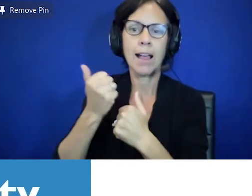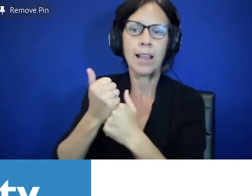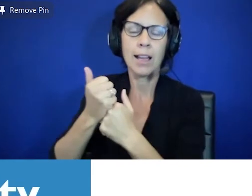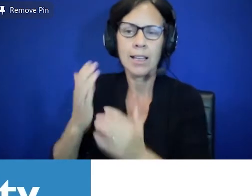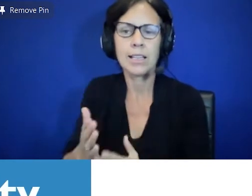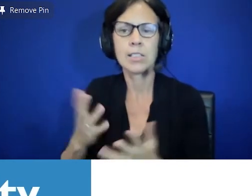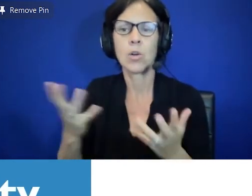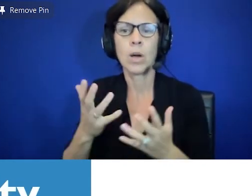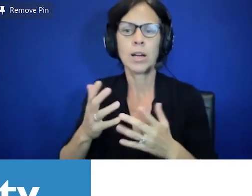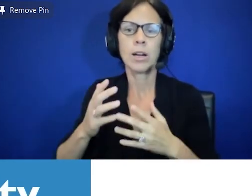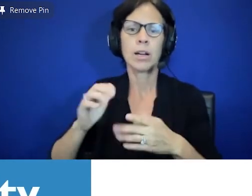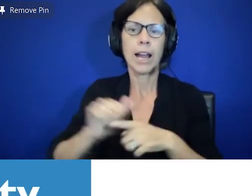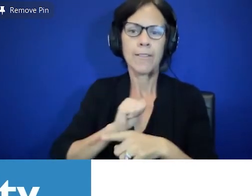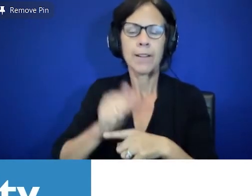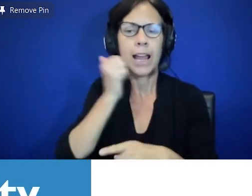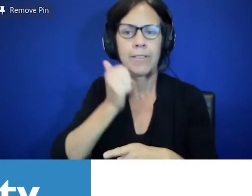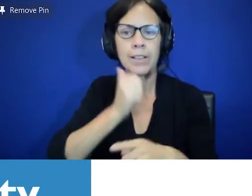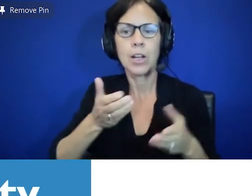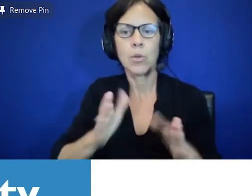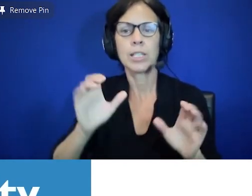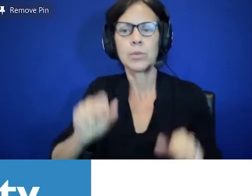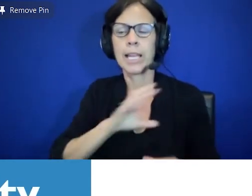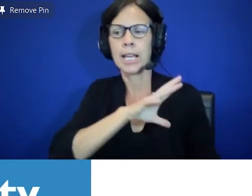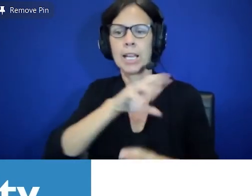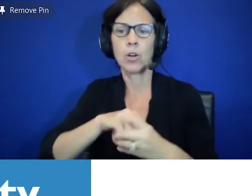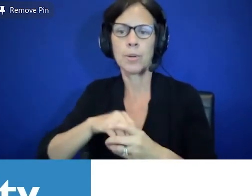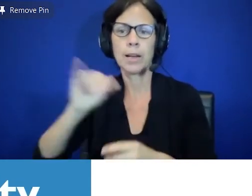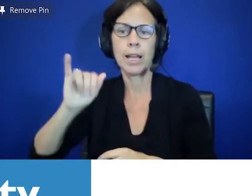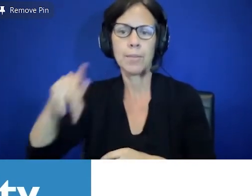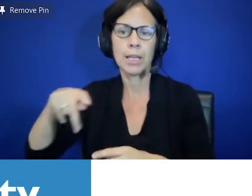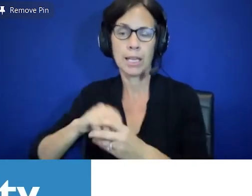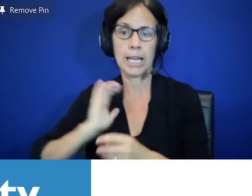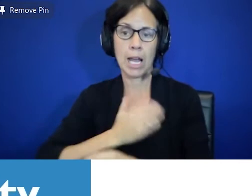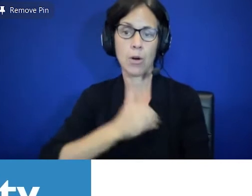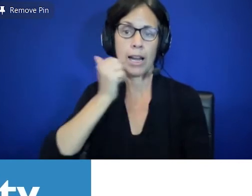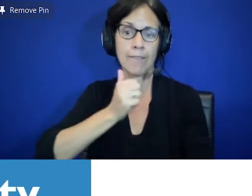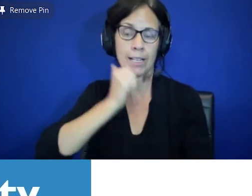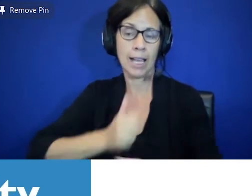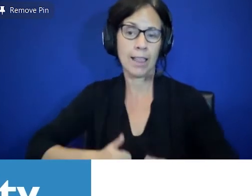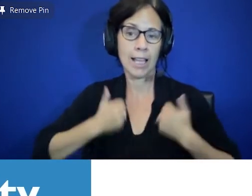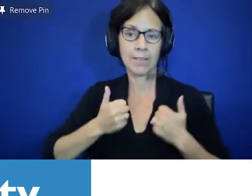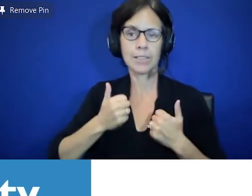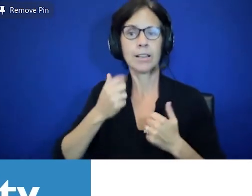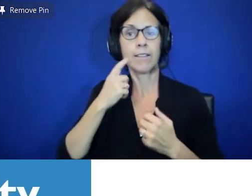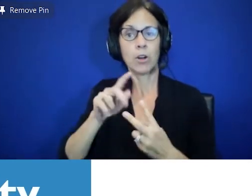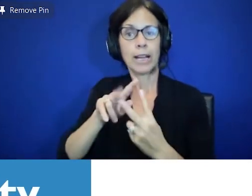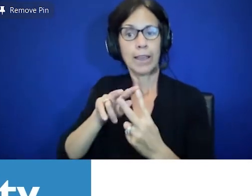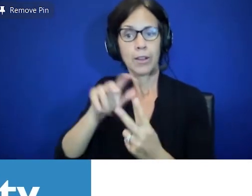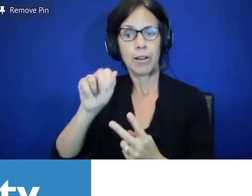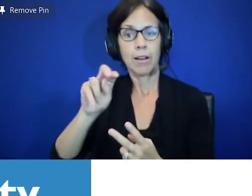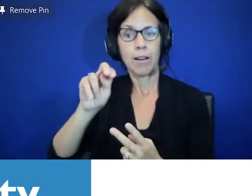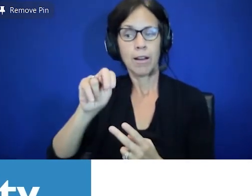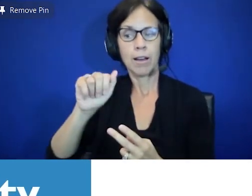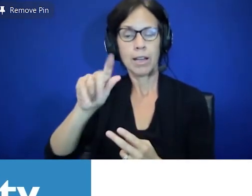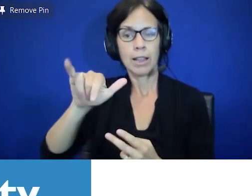we can incorporate intergenerational programming in our day-to-day lives? So this one for Analisa or Amber?